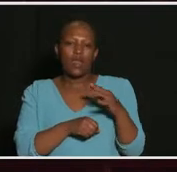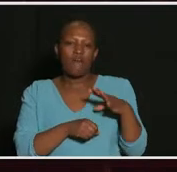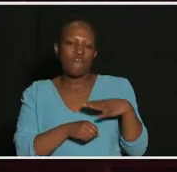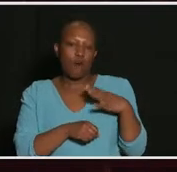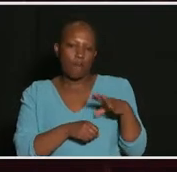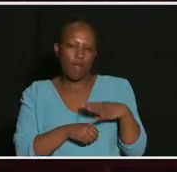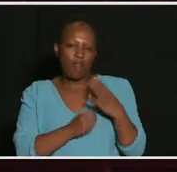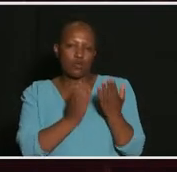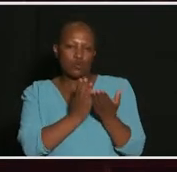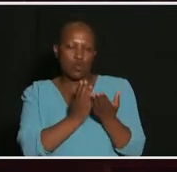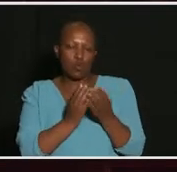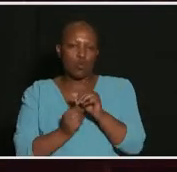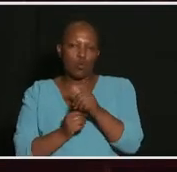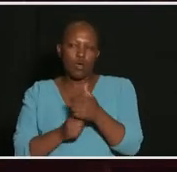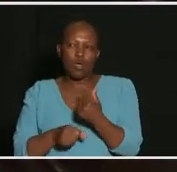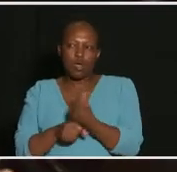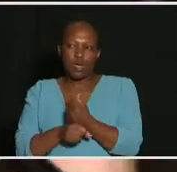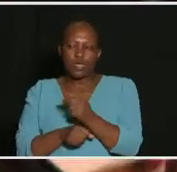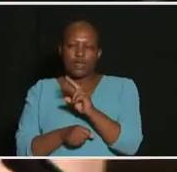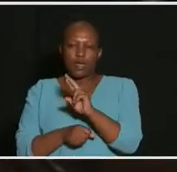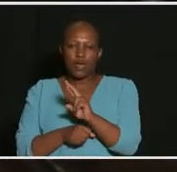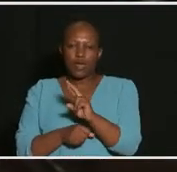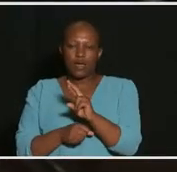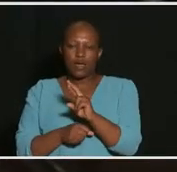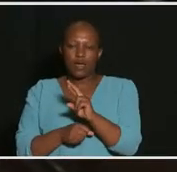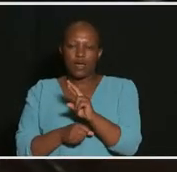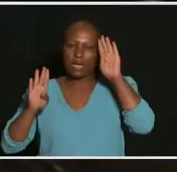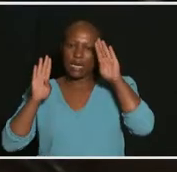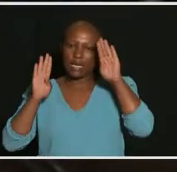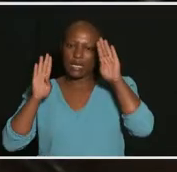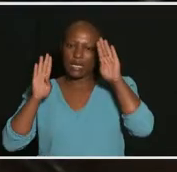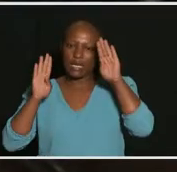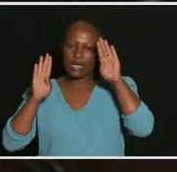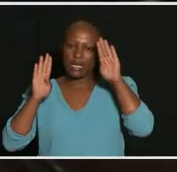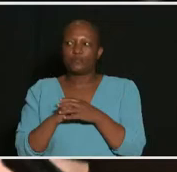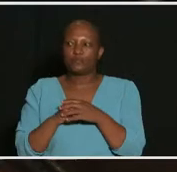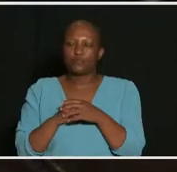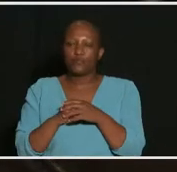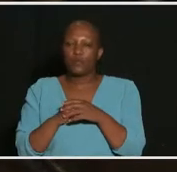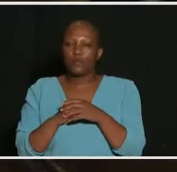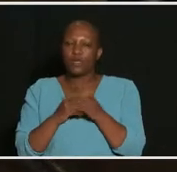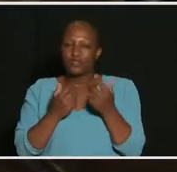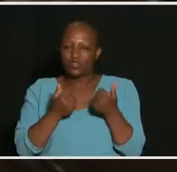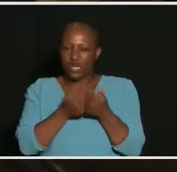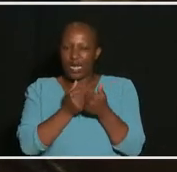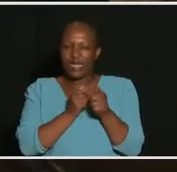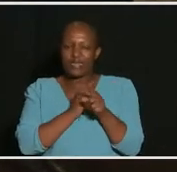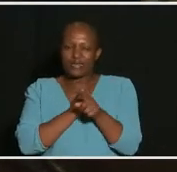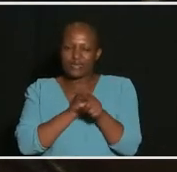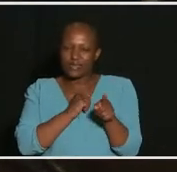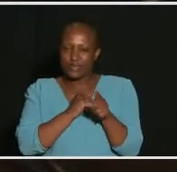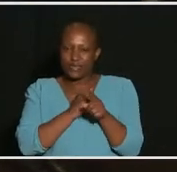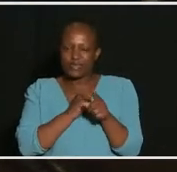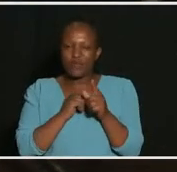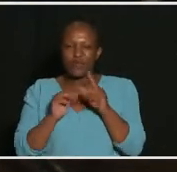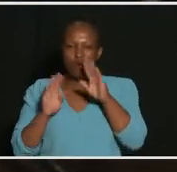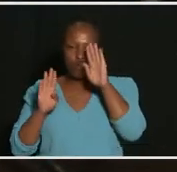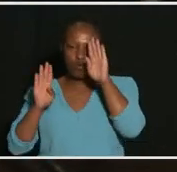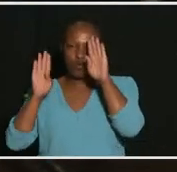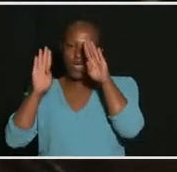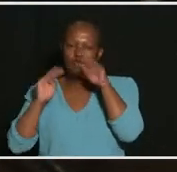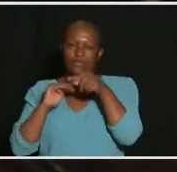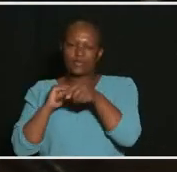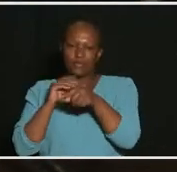and they are great artists also in the preschools and we are having a challenge there in the preschools